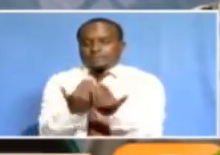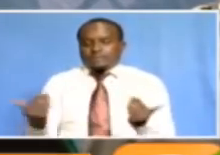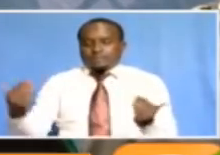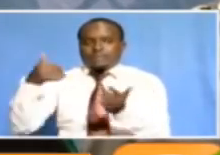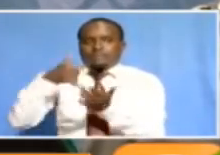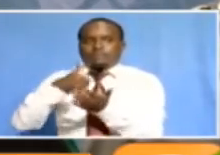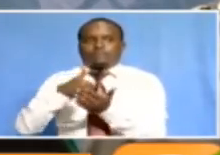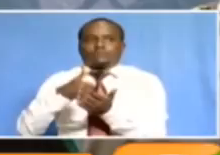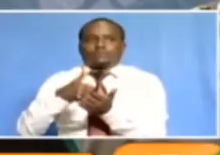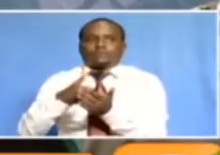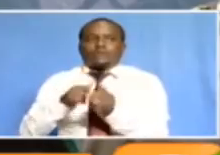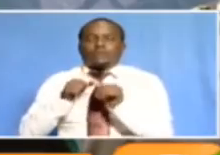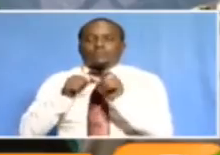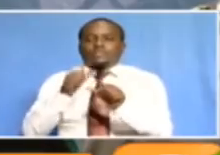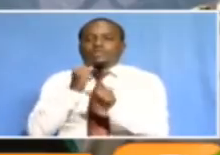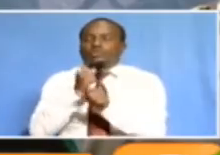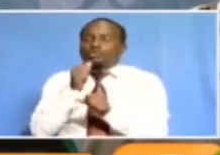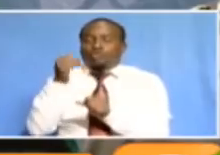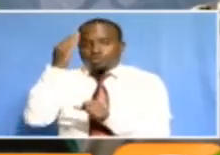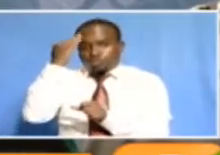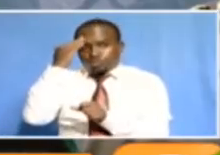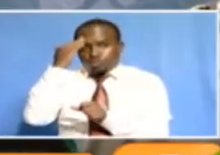that bus. We still do not know exactly